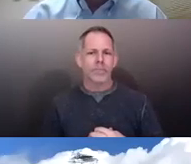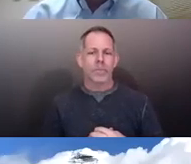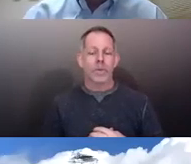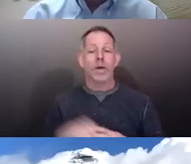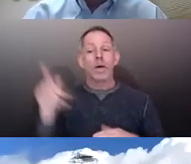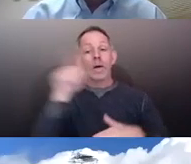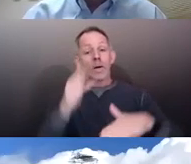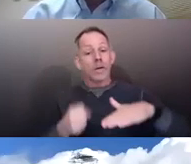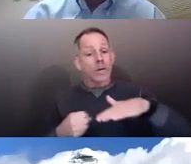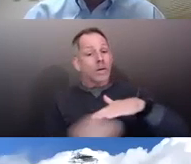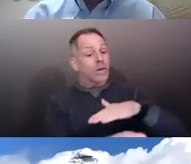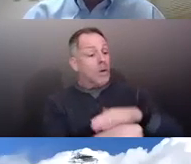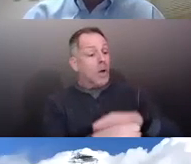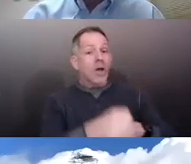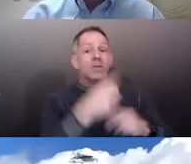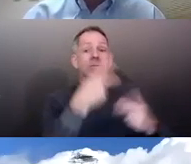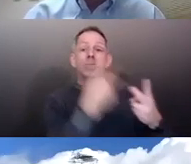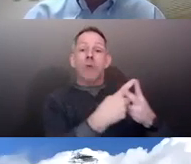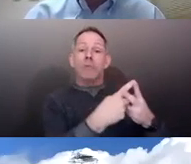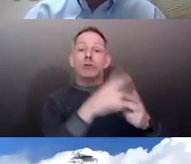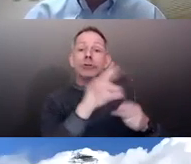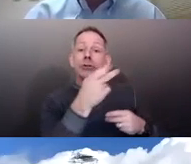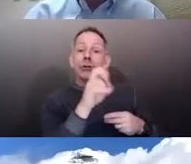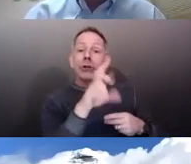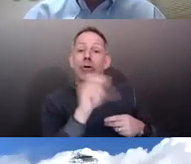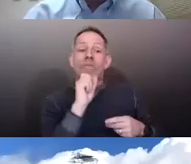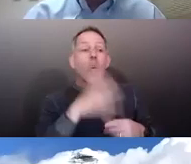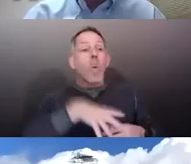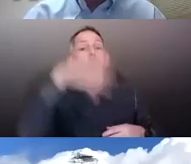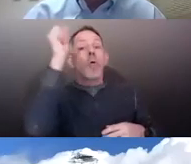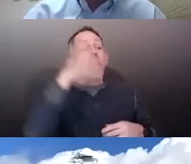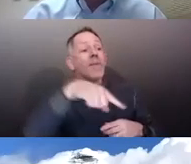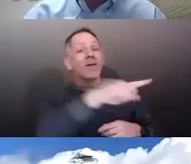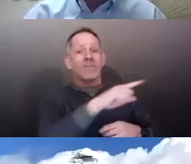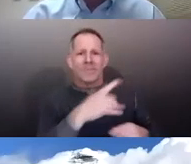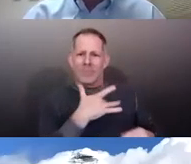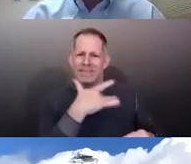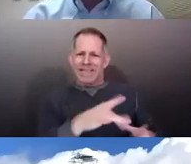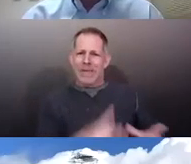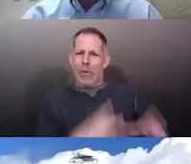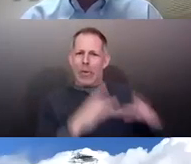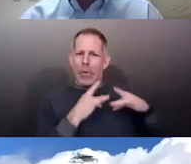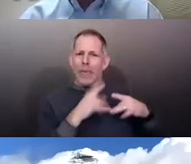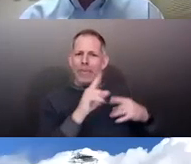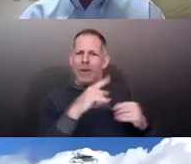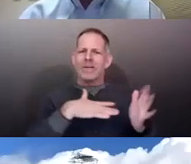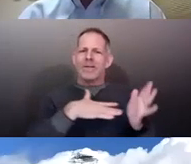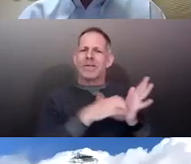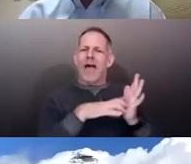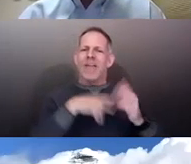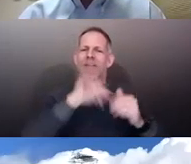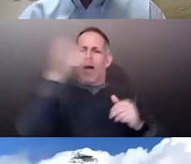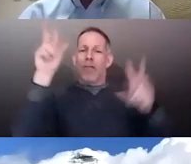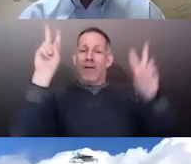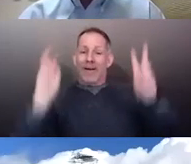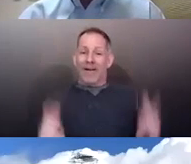our communities, and try to keep them from getting infected. Next slide, please.